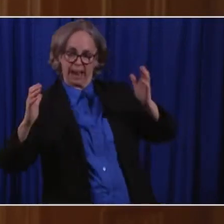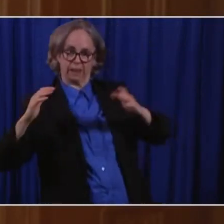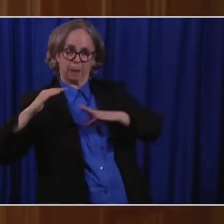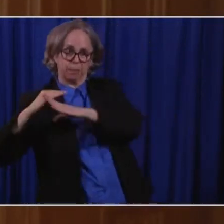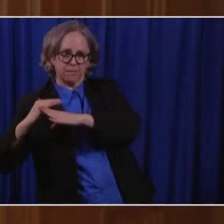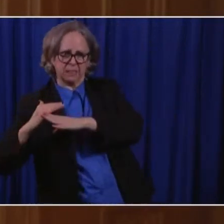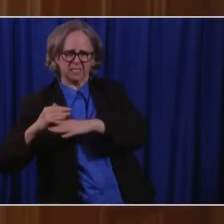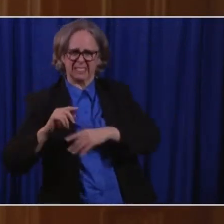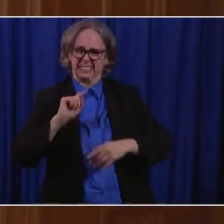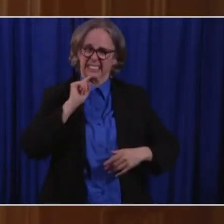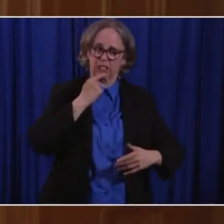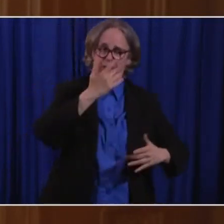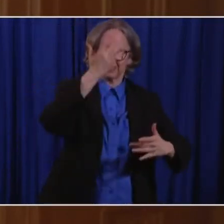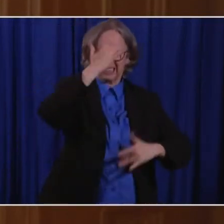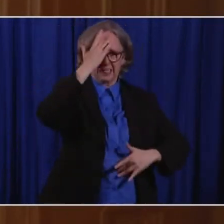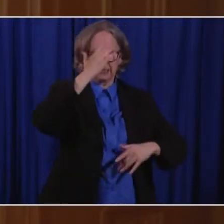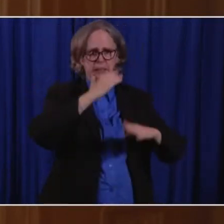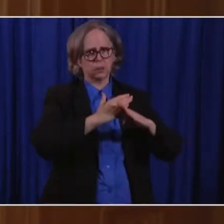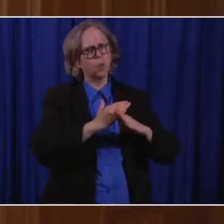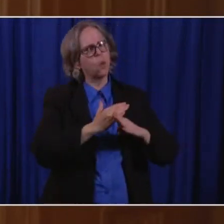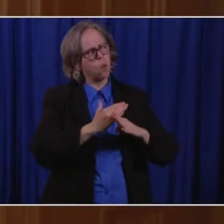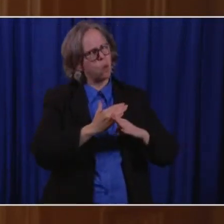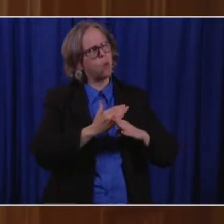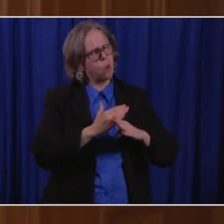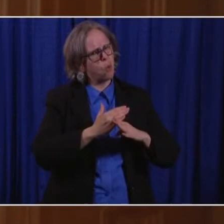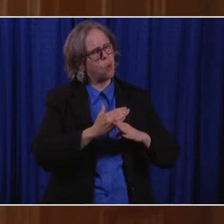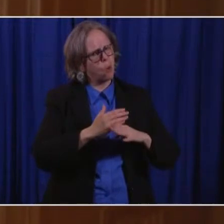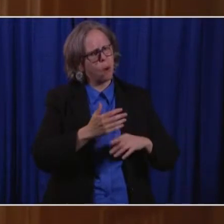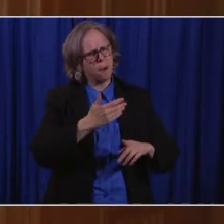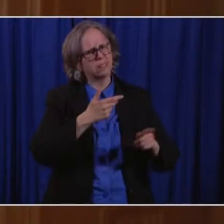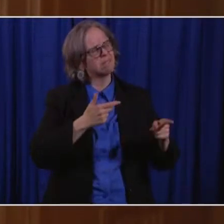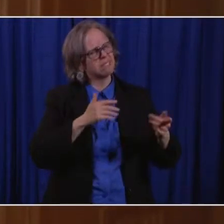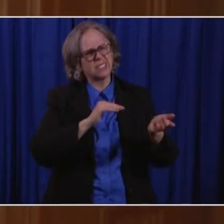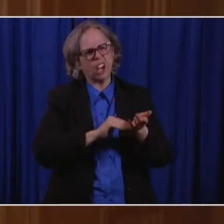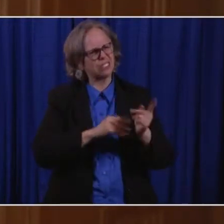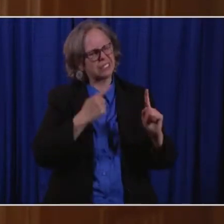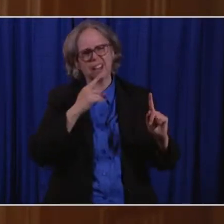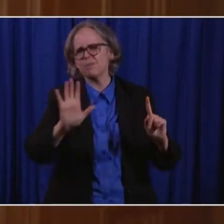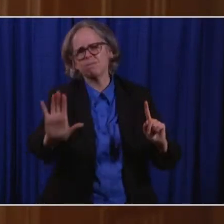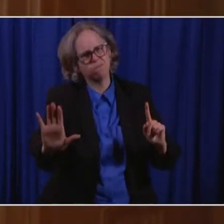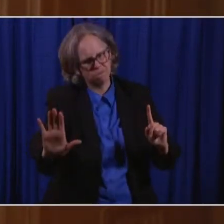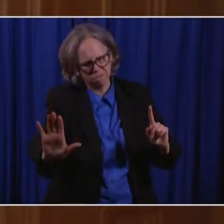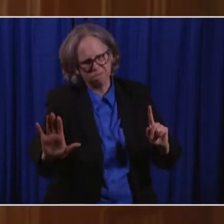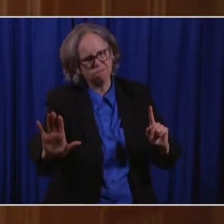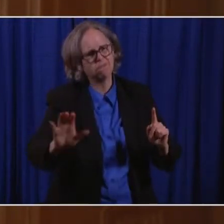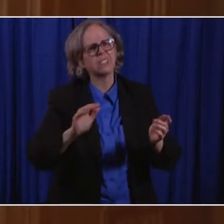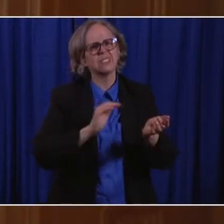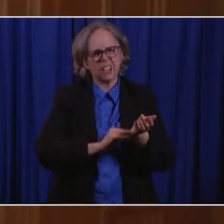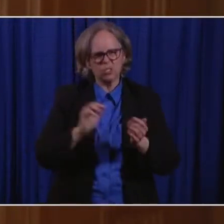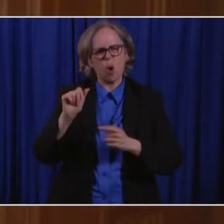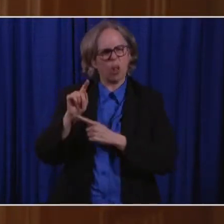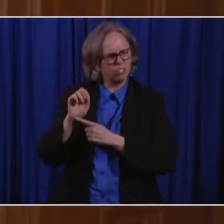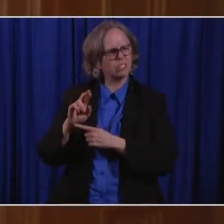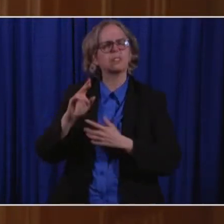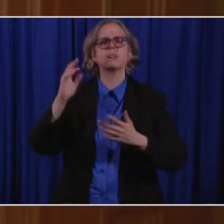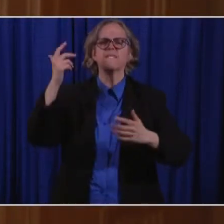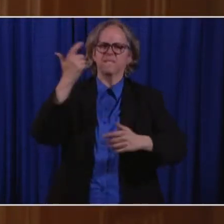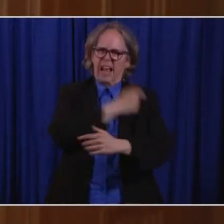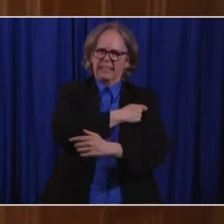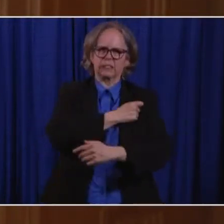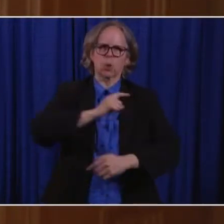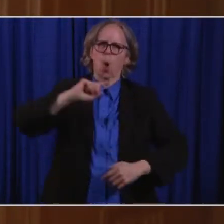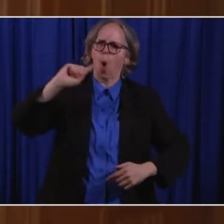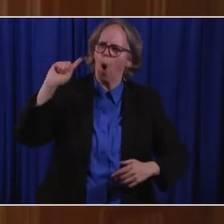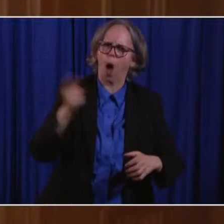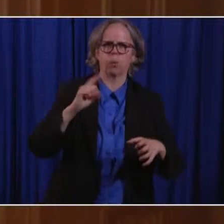life-threatening disease." The doctor continues, "To me," he says, "this vaccine always wins out," end